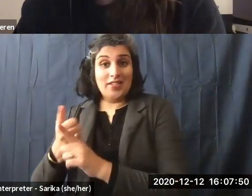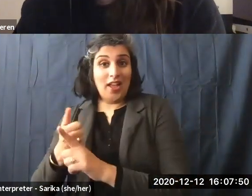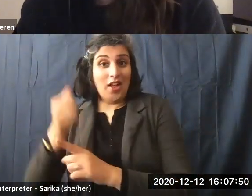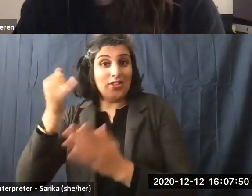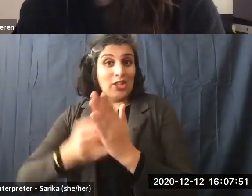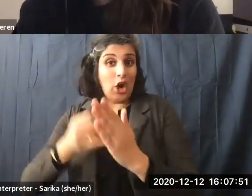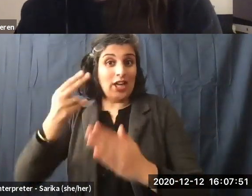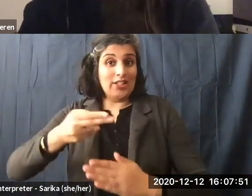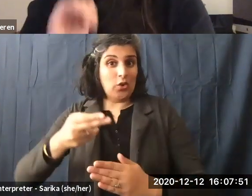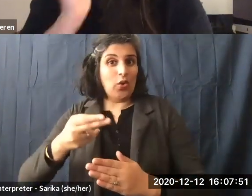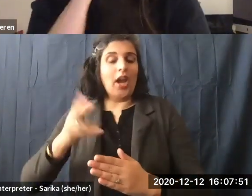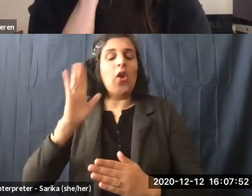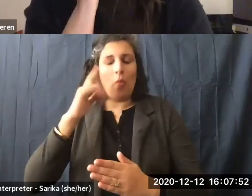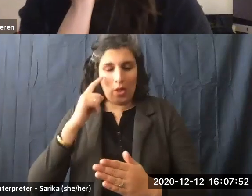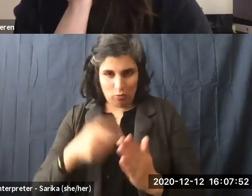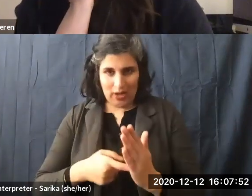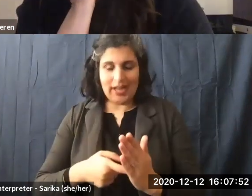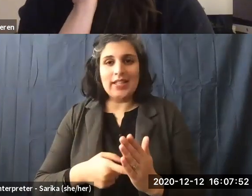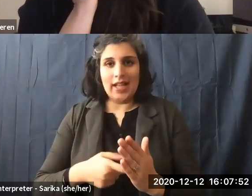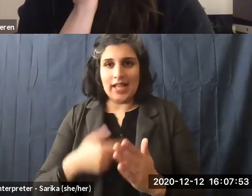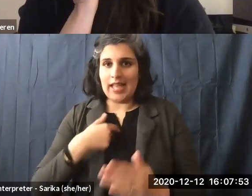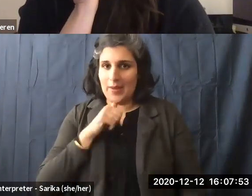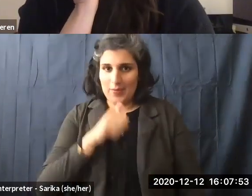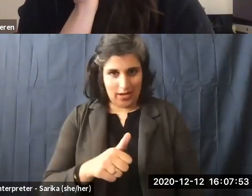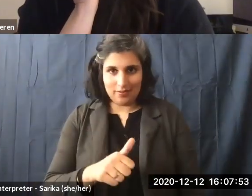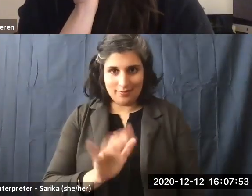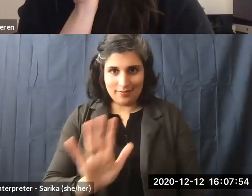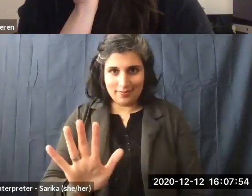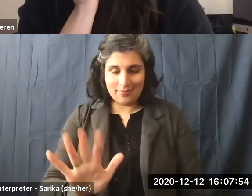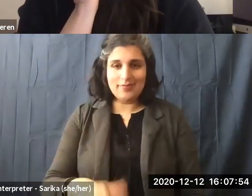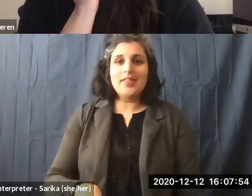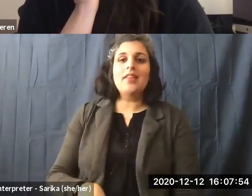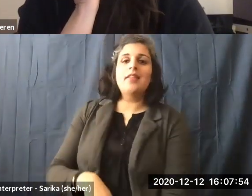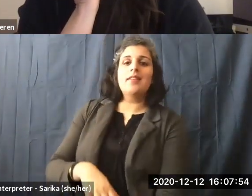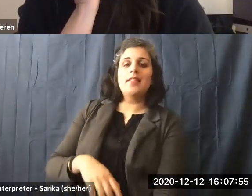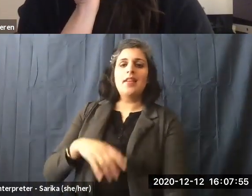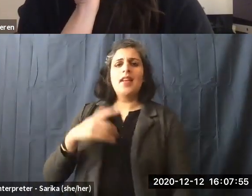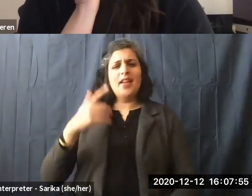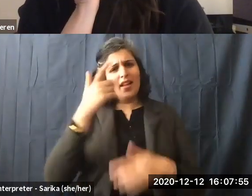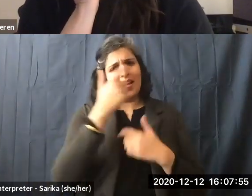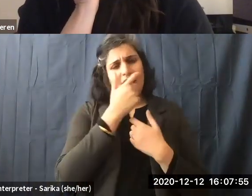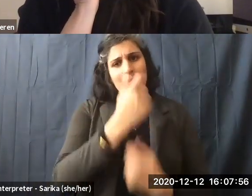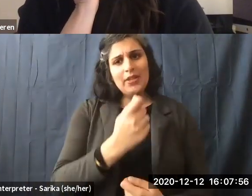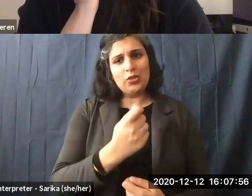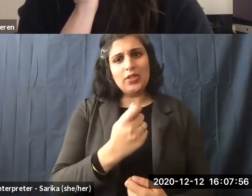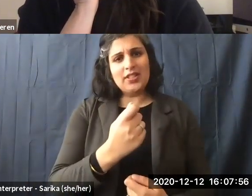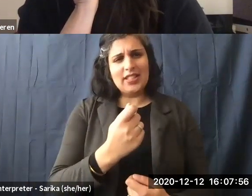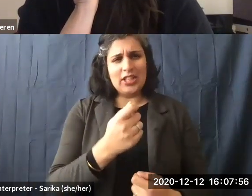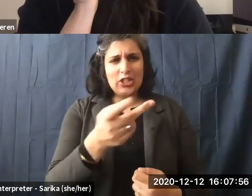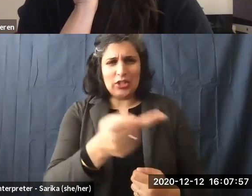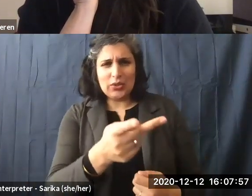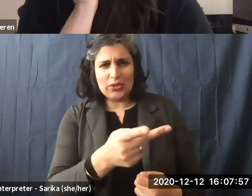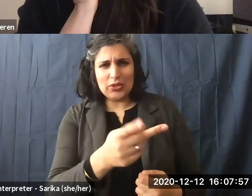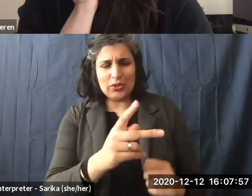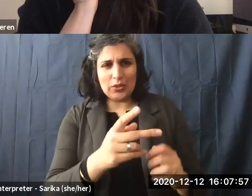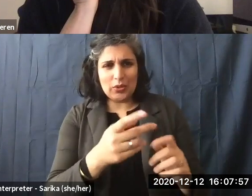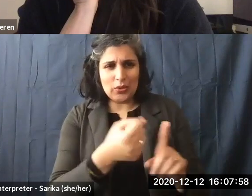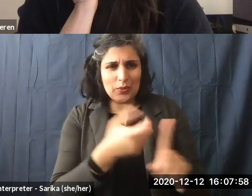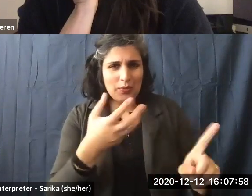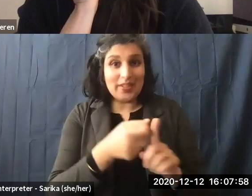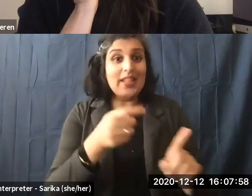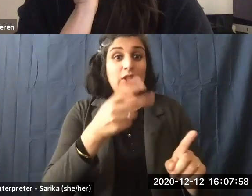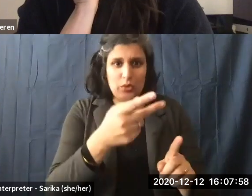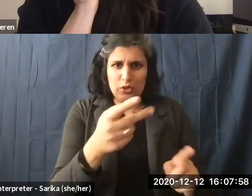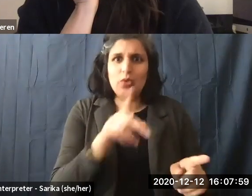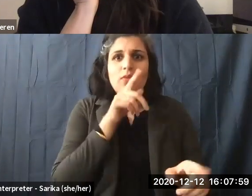I'm not. You know, I'll be interested to see what the two of you have to say about this as artists. But